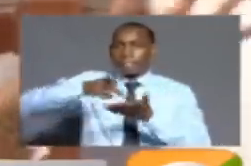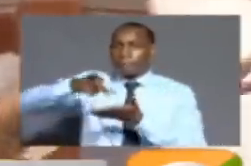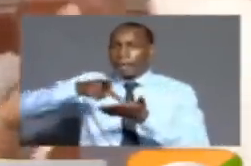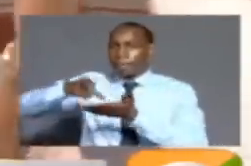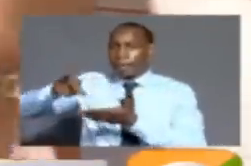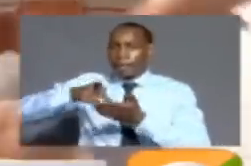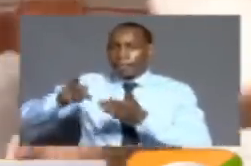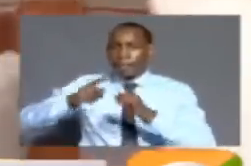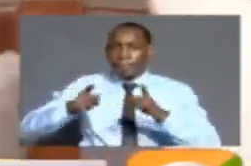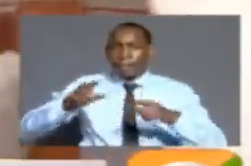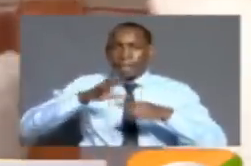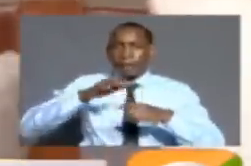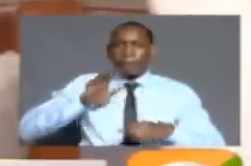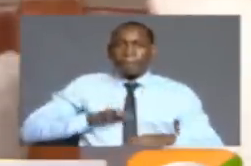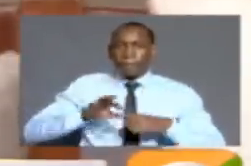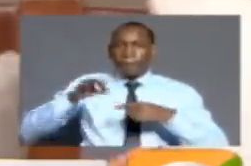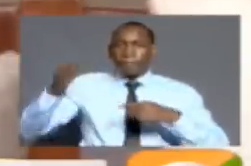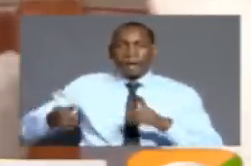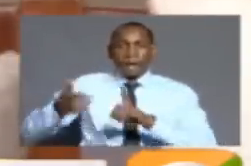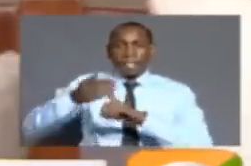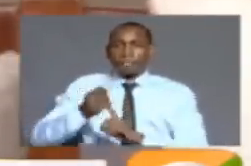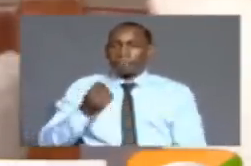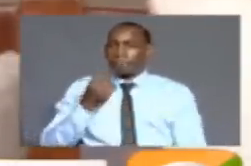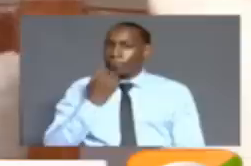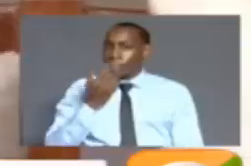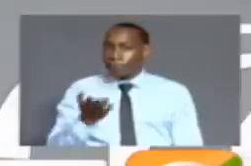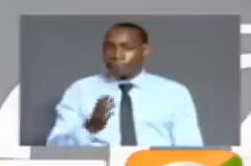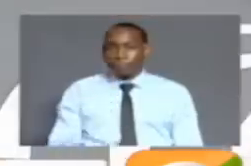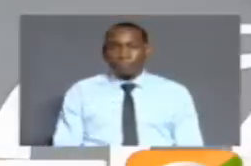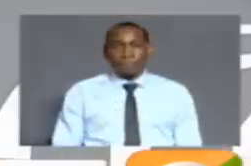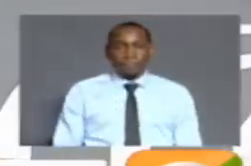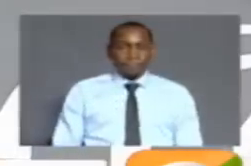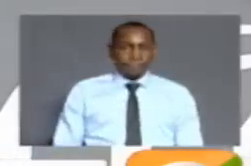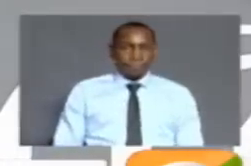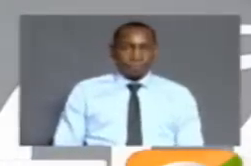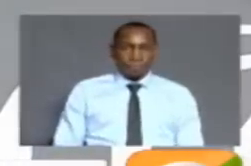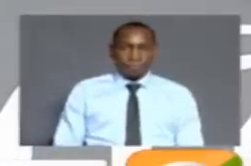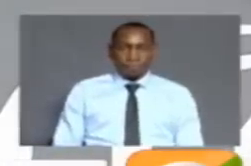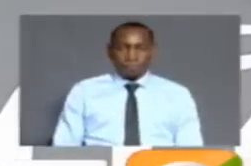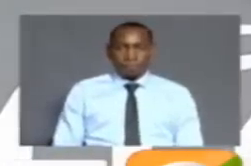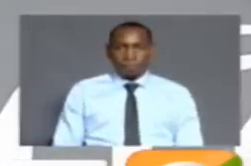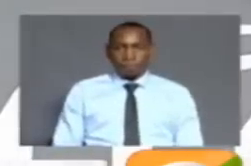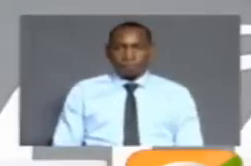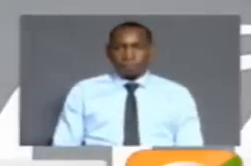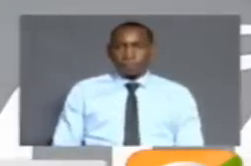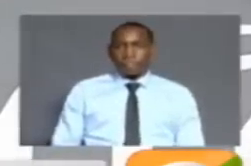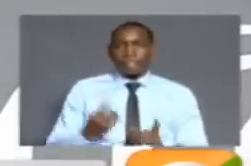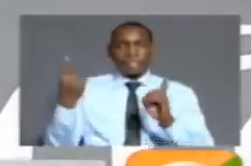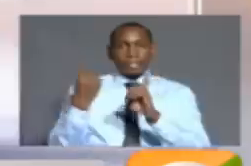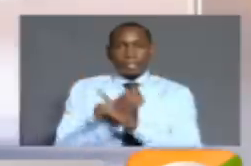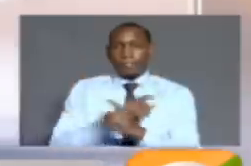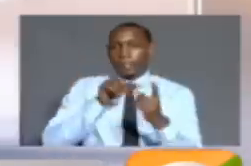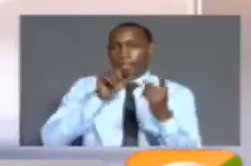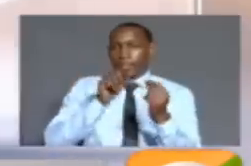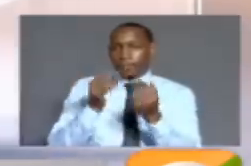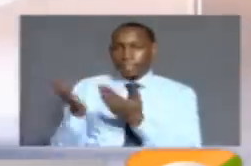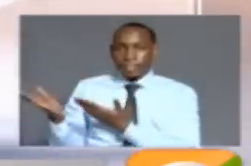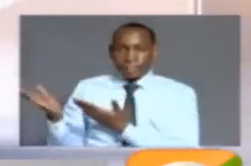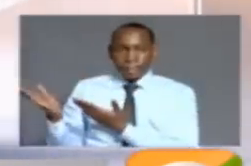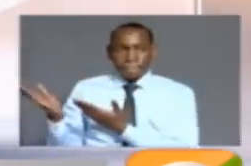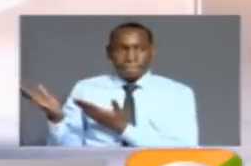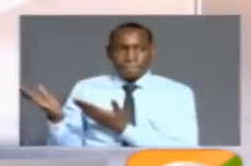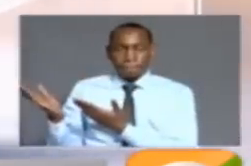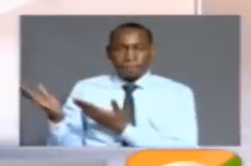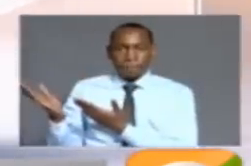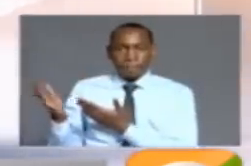when it's mama mboga and she's barely making it. Okay. Isaac Ochieng Mboya says, Jeff, the questions